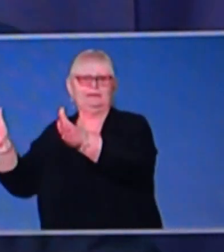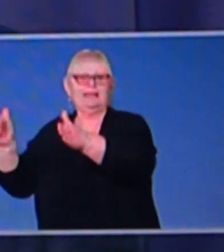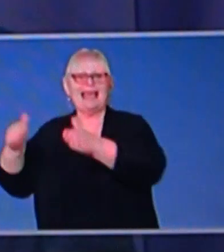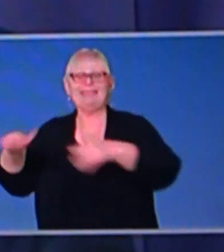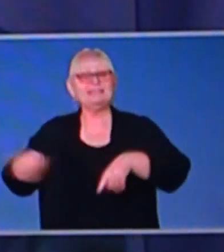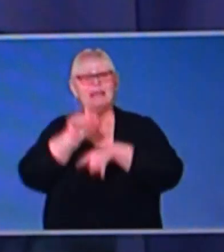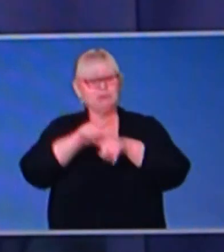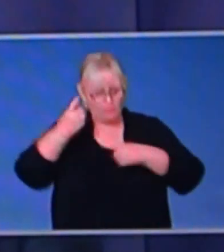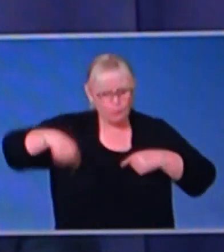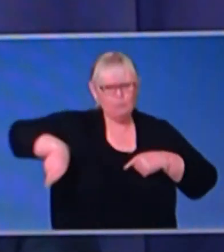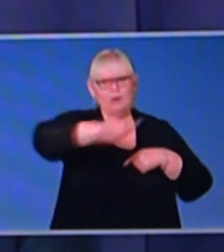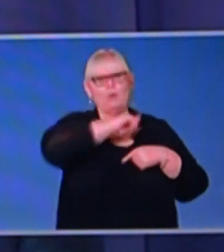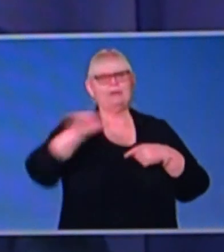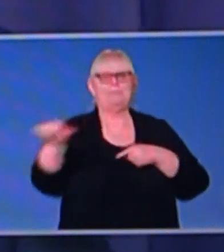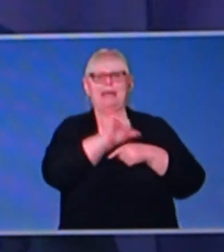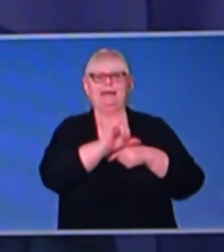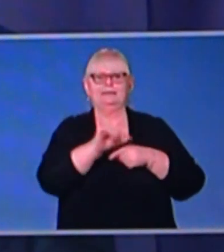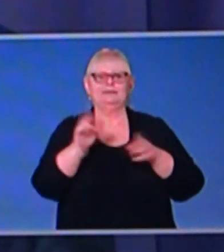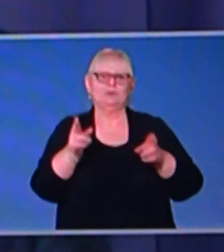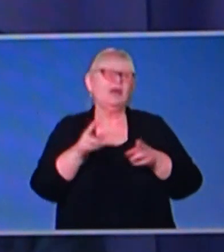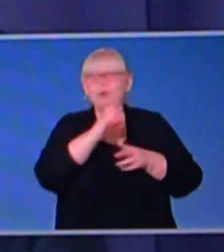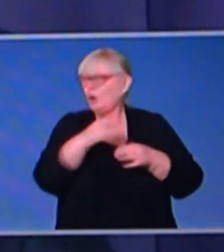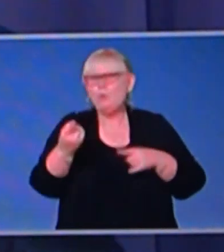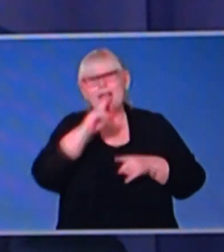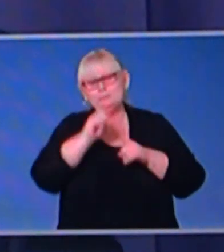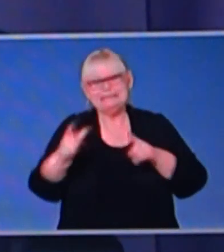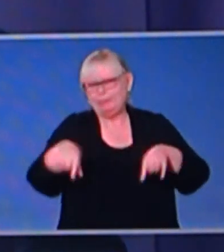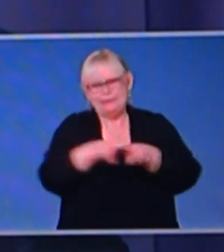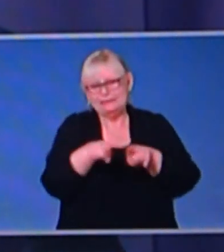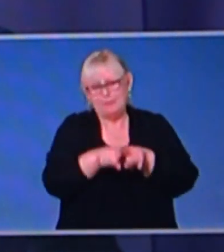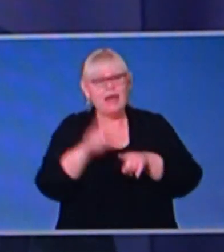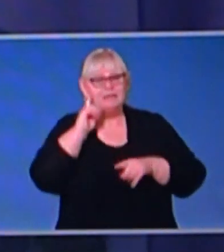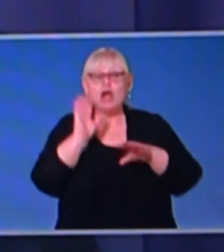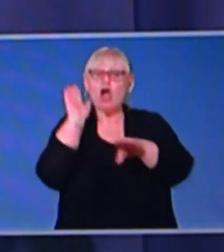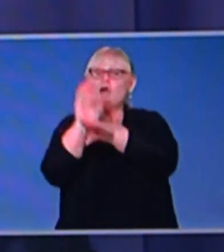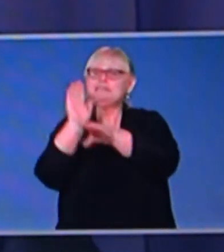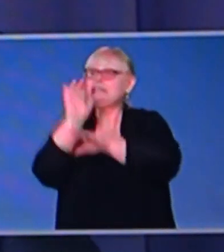be exactly like it was before. I can't see international